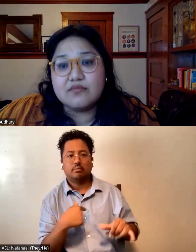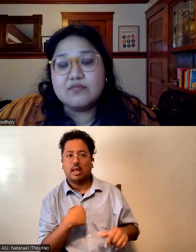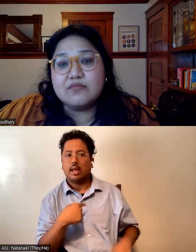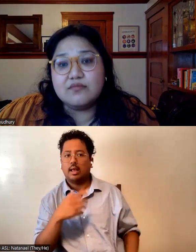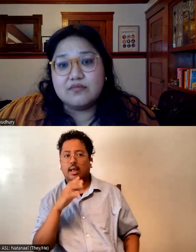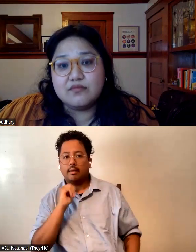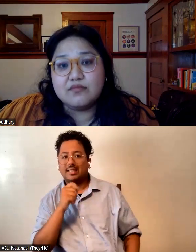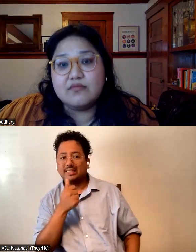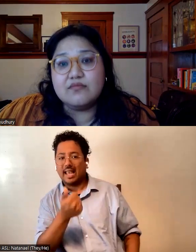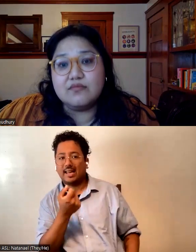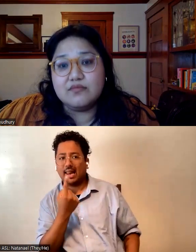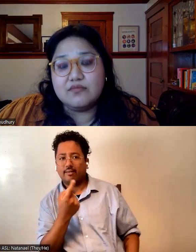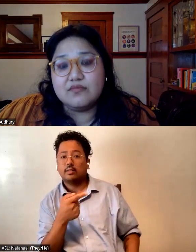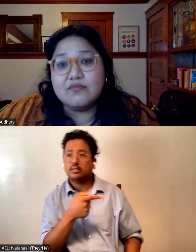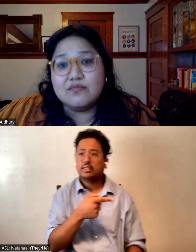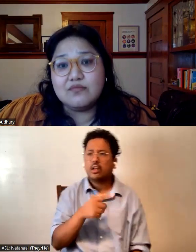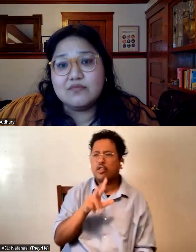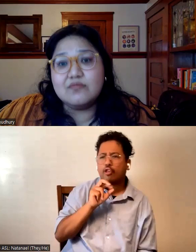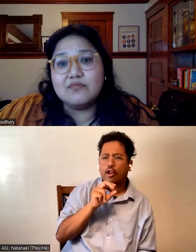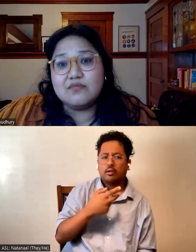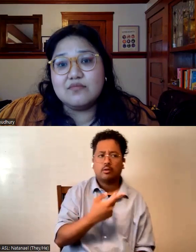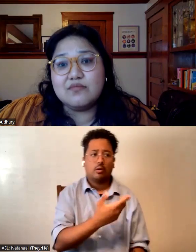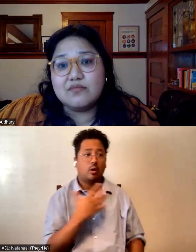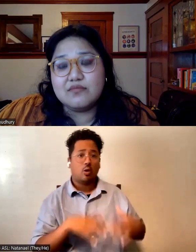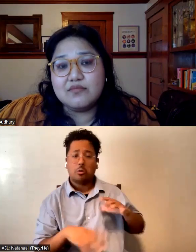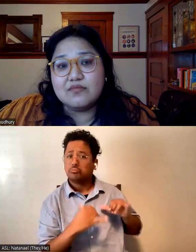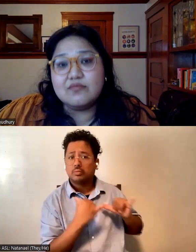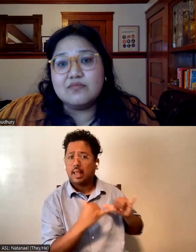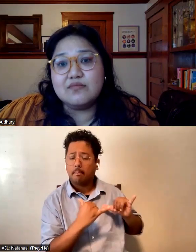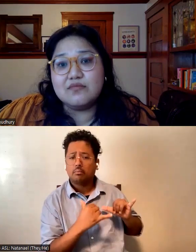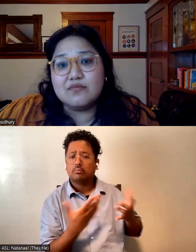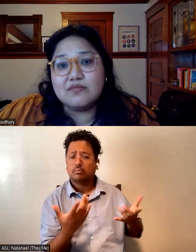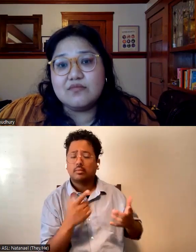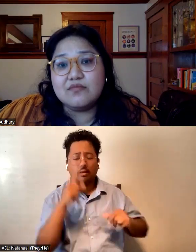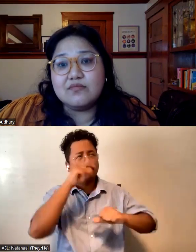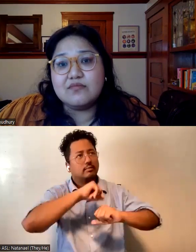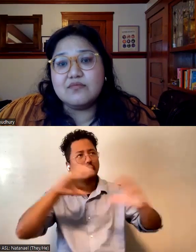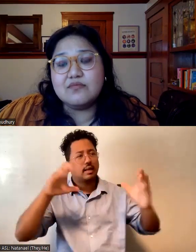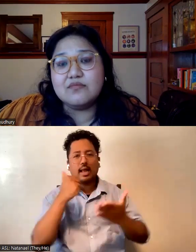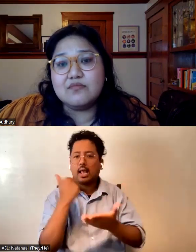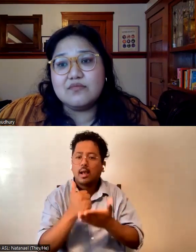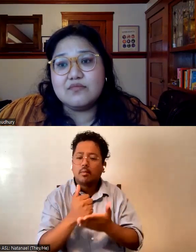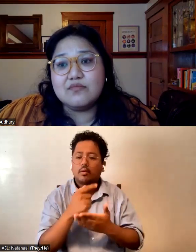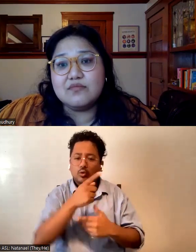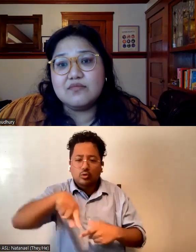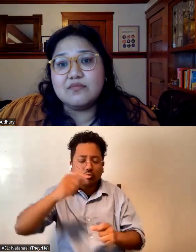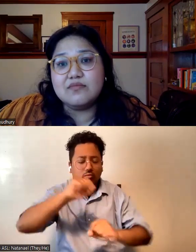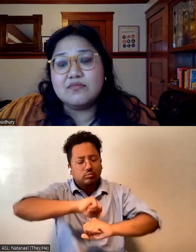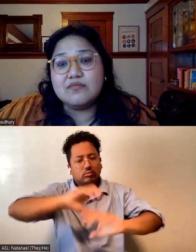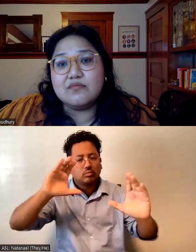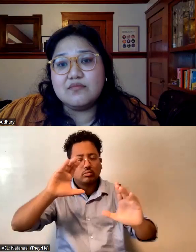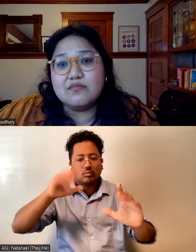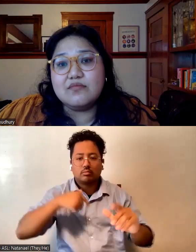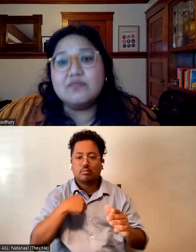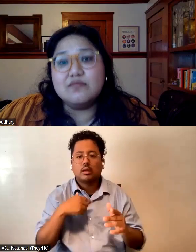in her late 30s, and we were wearing the same size of clothing. So if I use that imagery to signal that like I was going to be